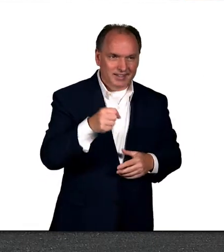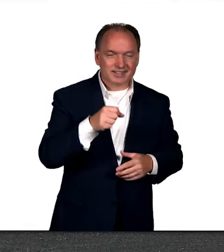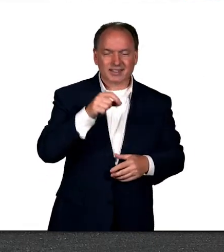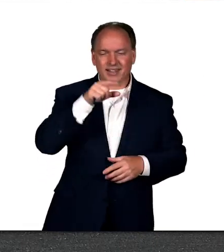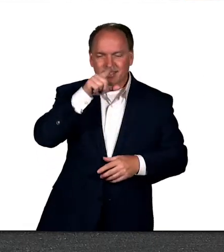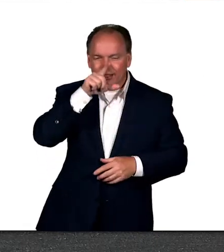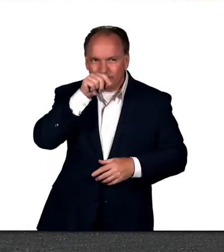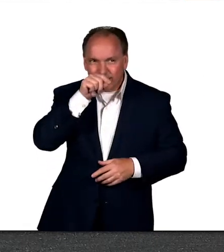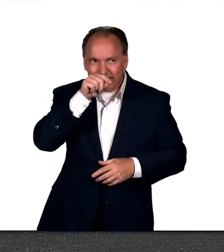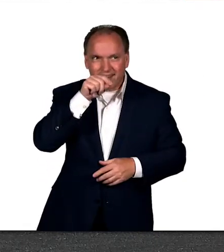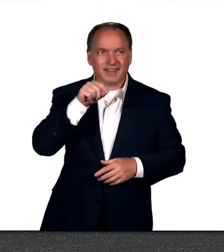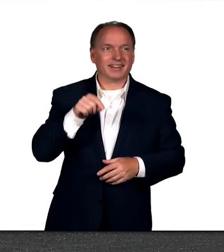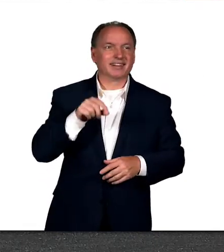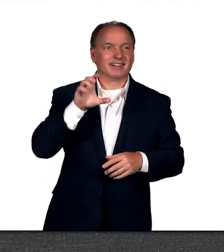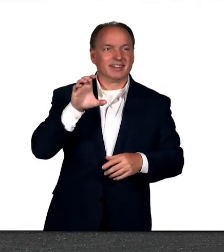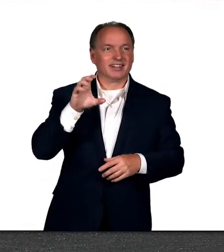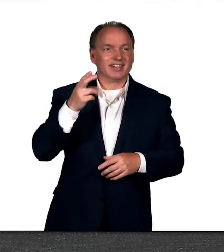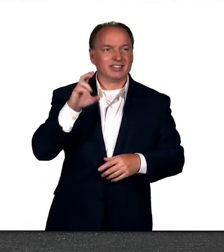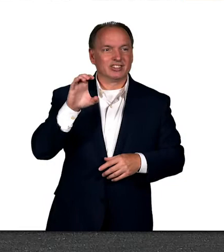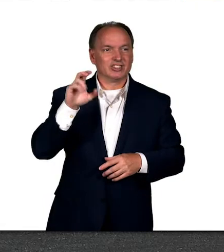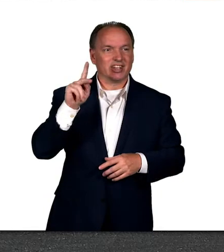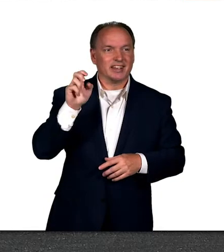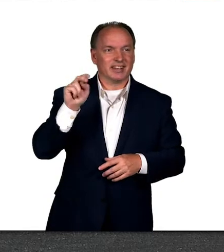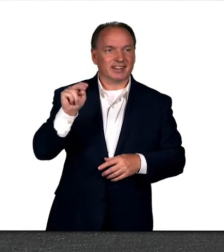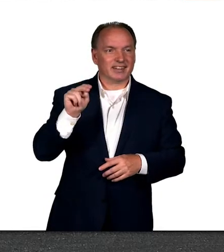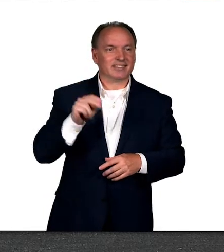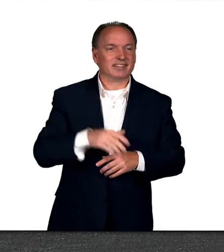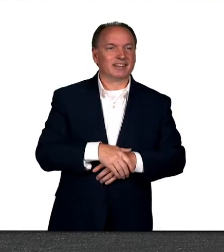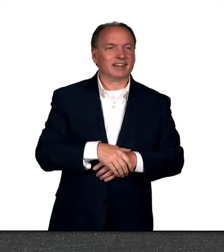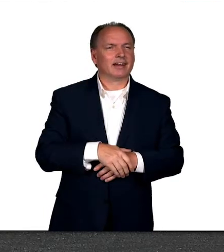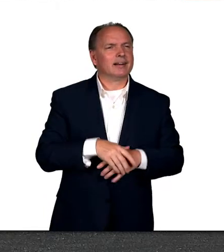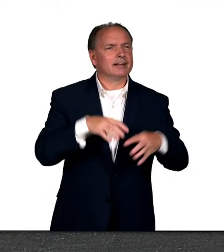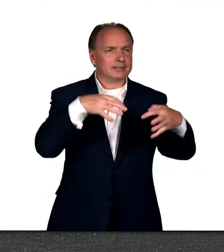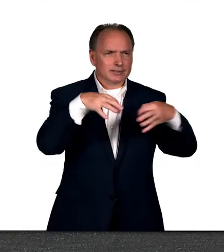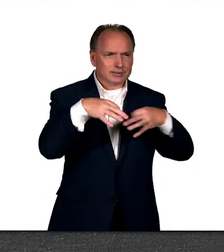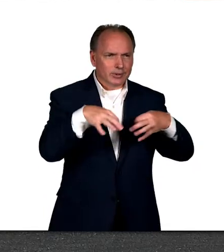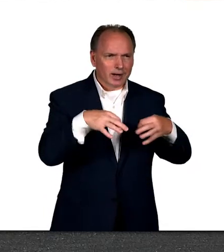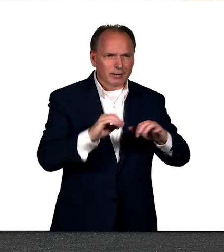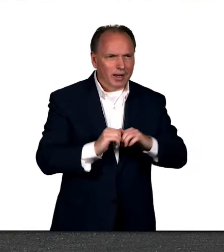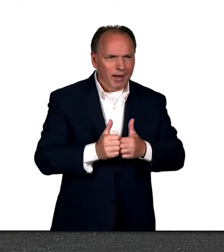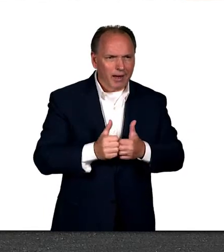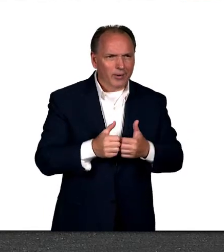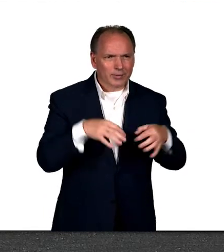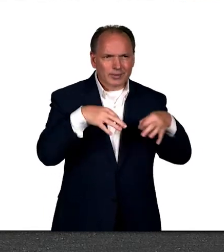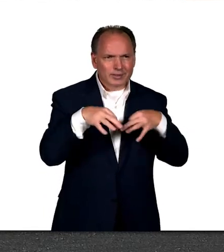Yes, it's a chicken. Right, it's a chicken, and let's describe it.